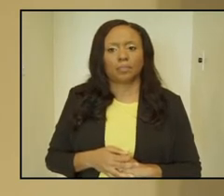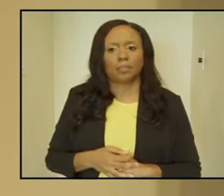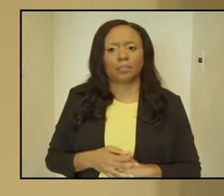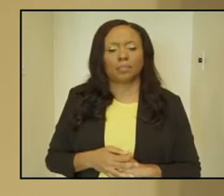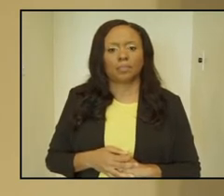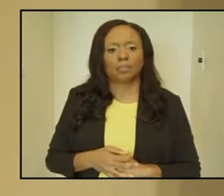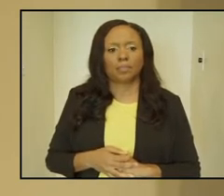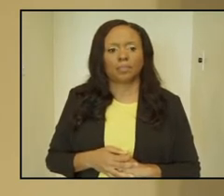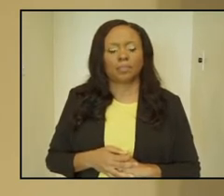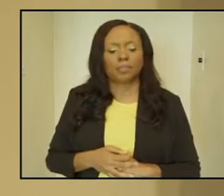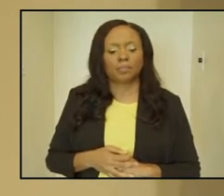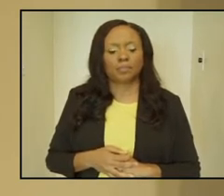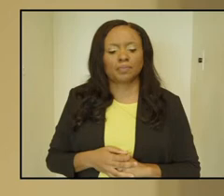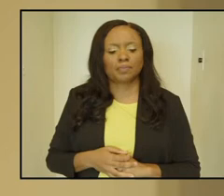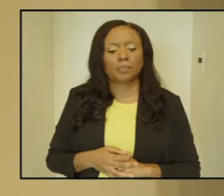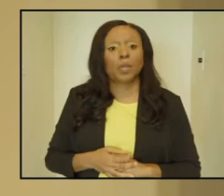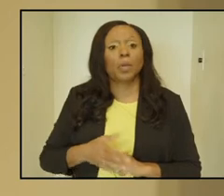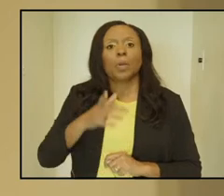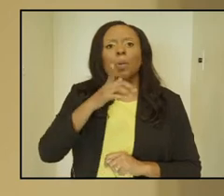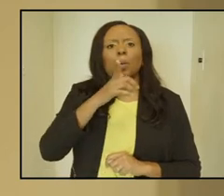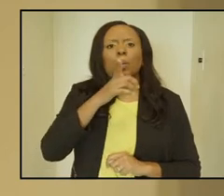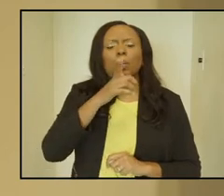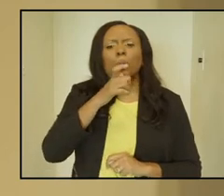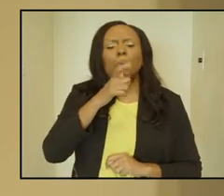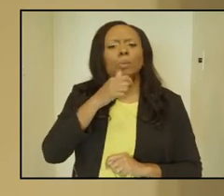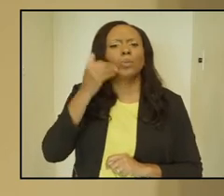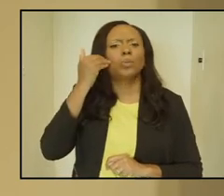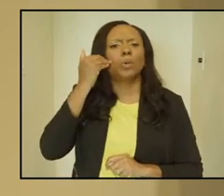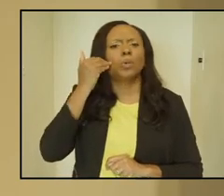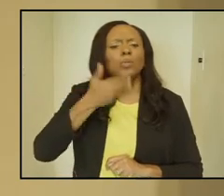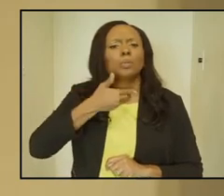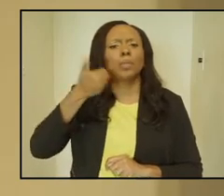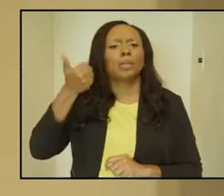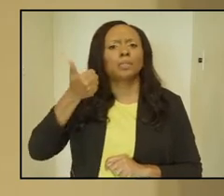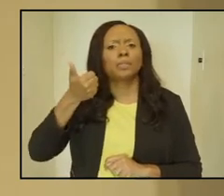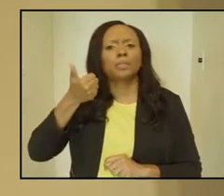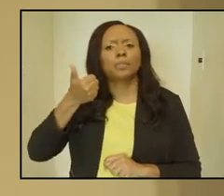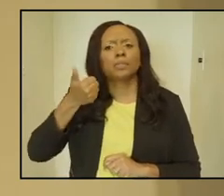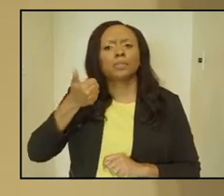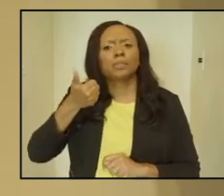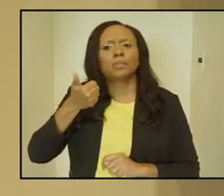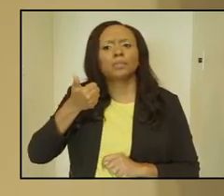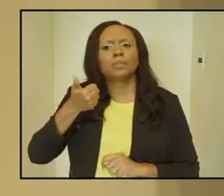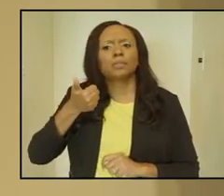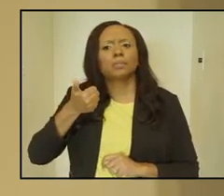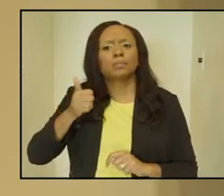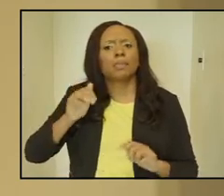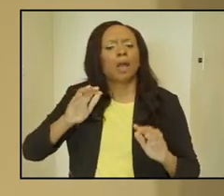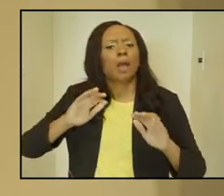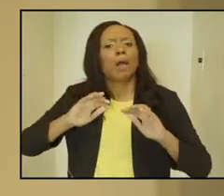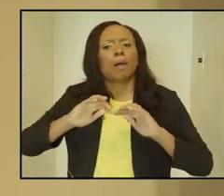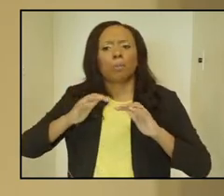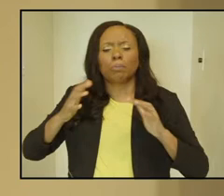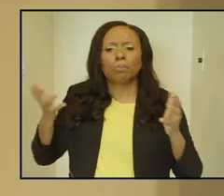background? Who best can swear to it? And if we don't trust people,